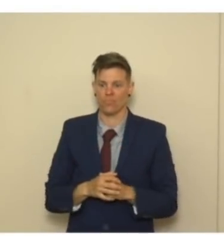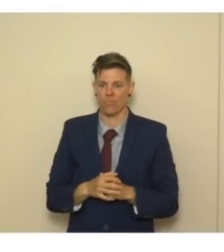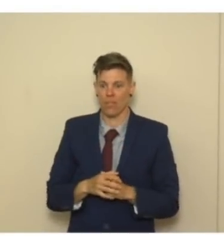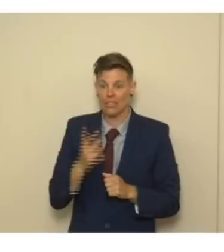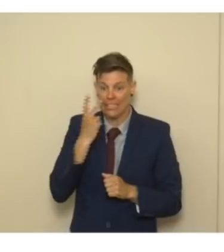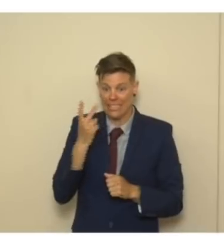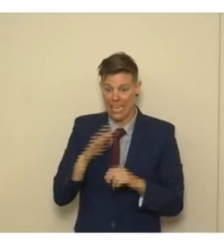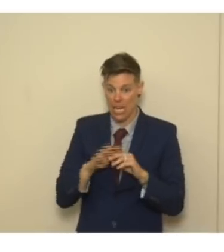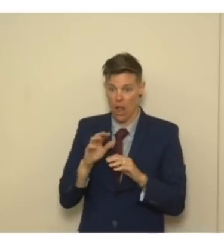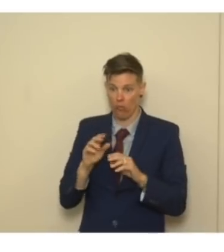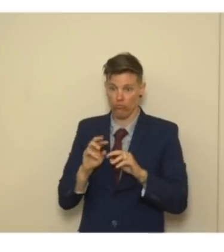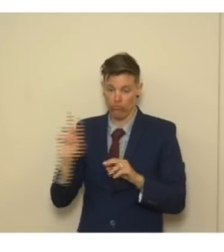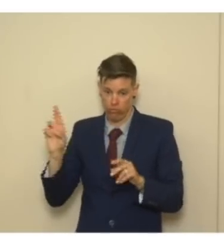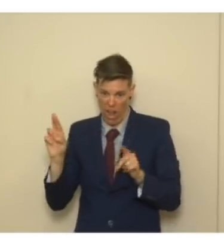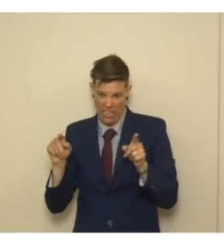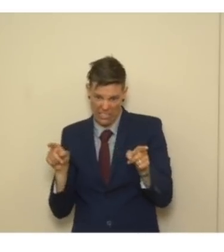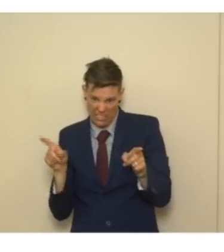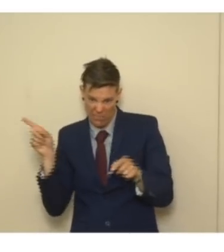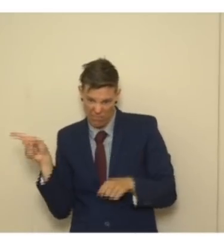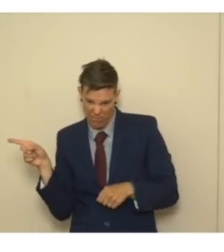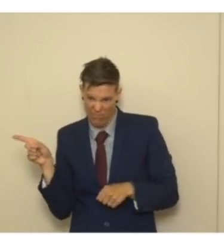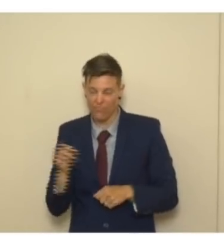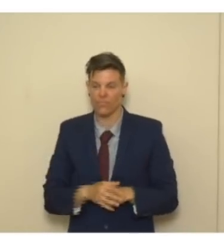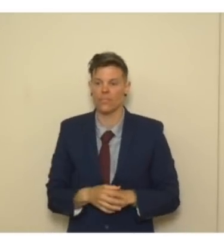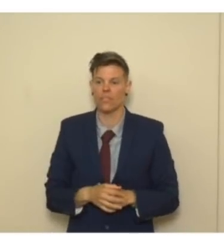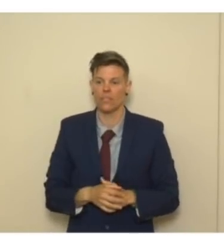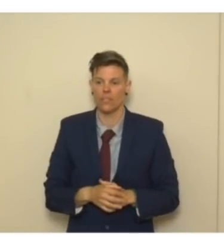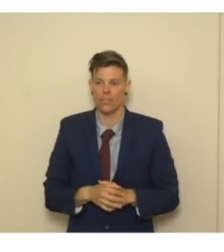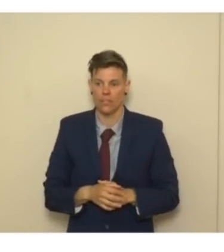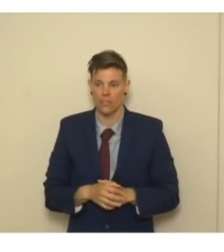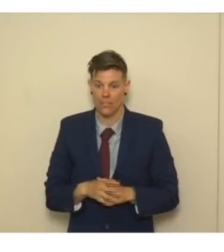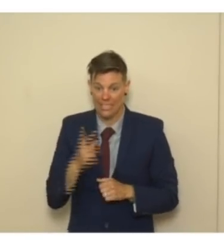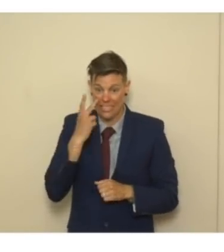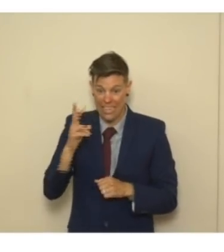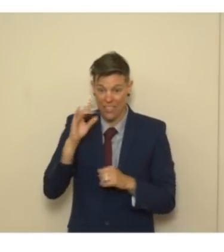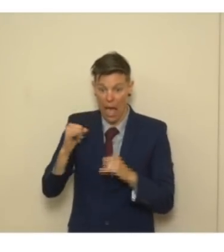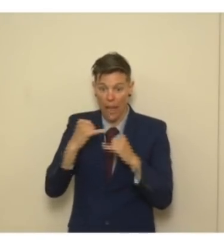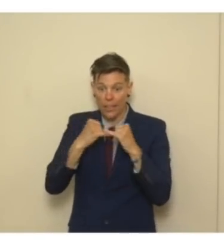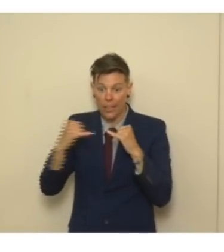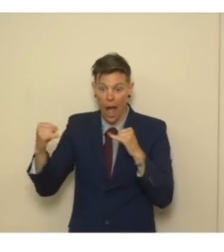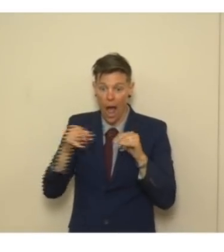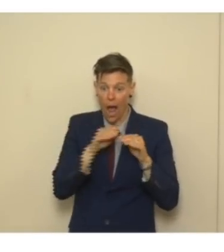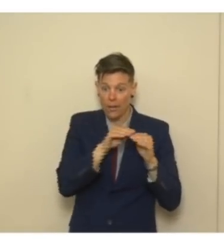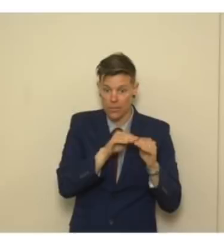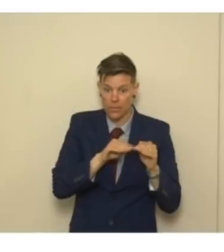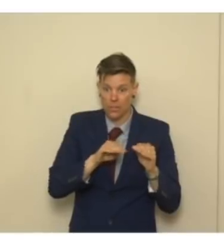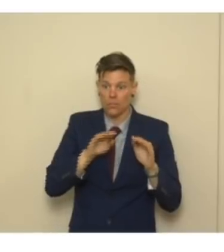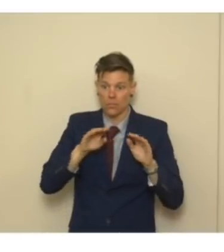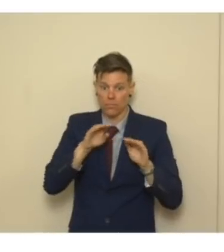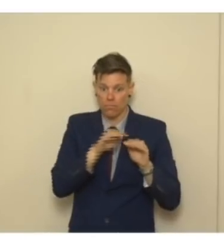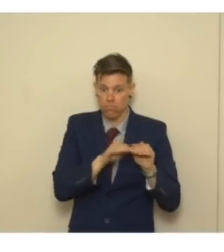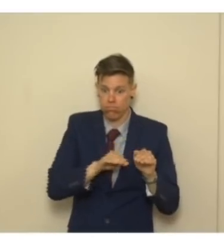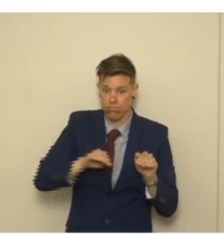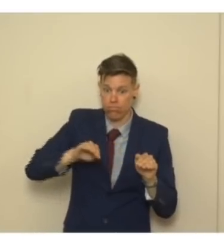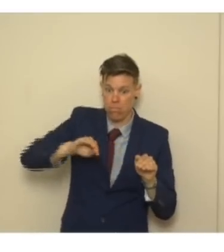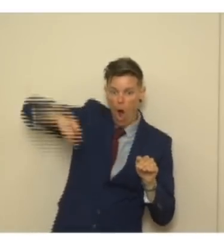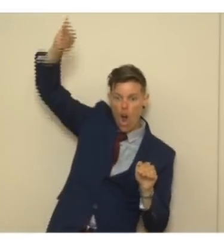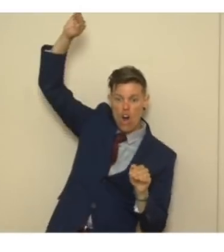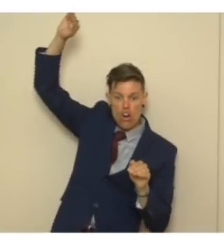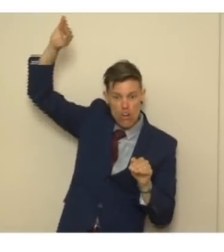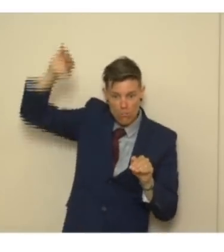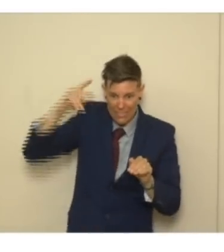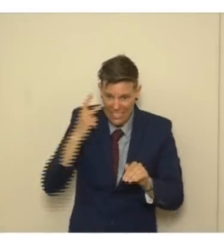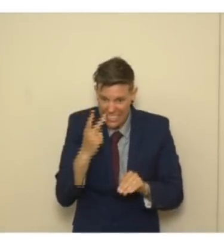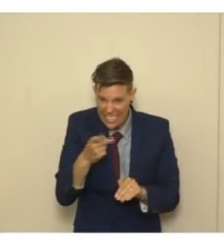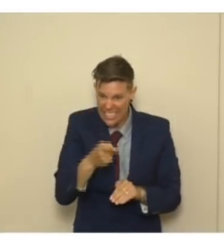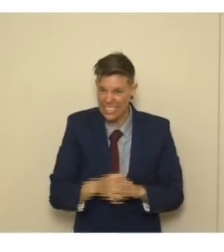see just an almost straight up trajectory of cases in Arizona just over the past 4 weeks